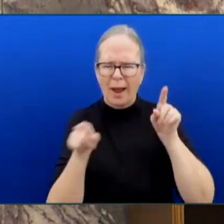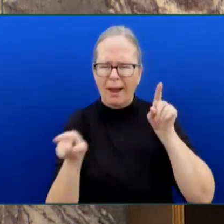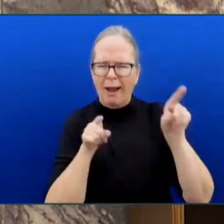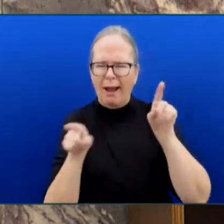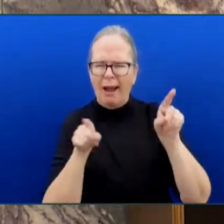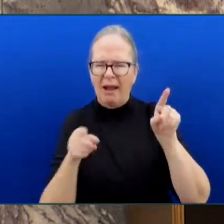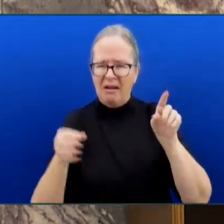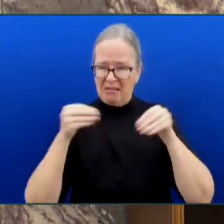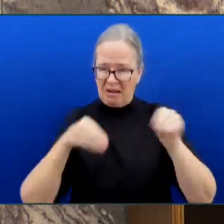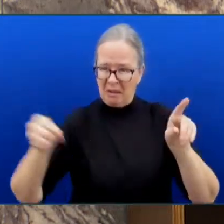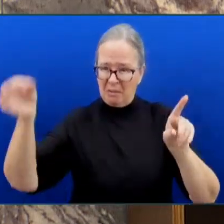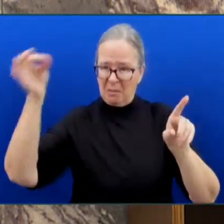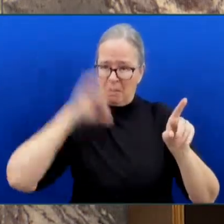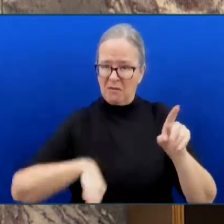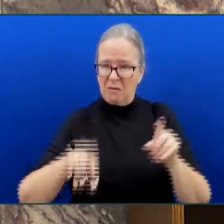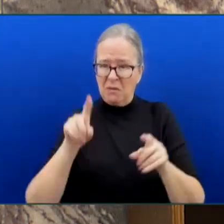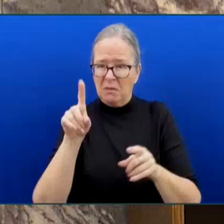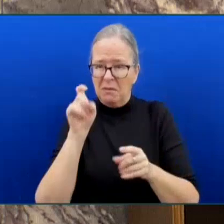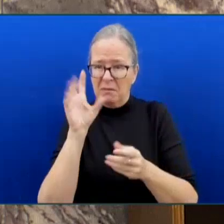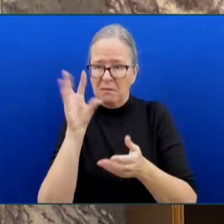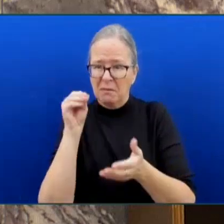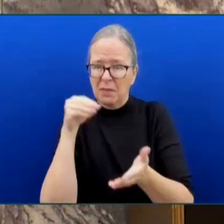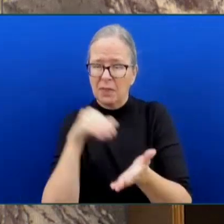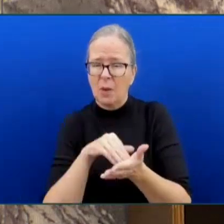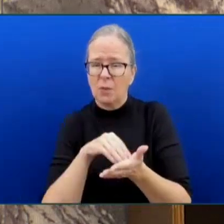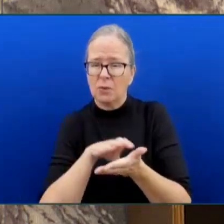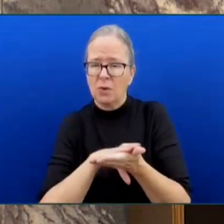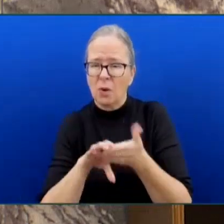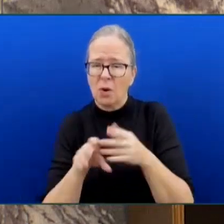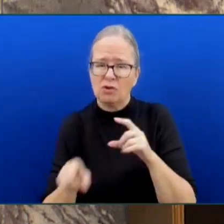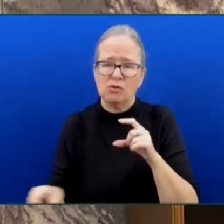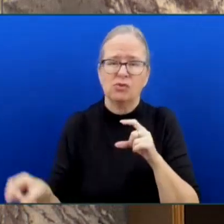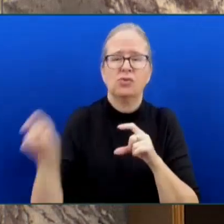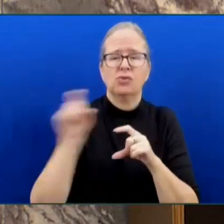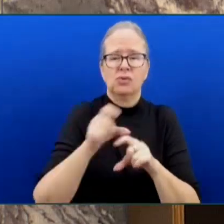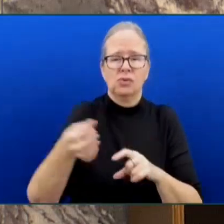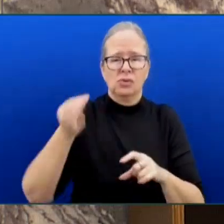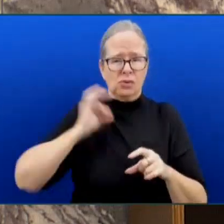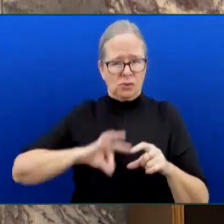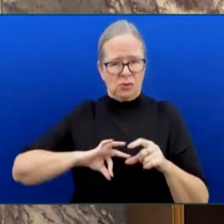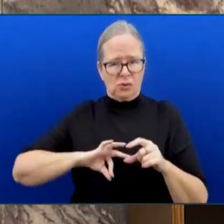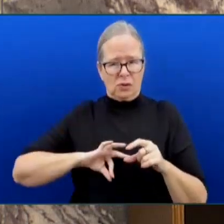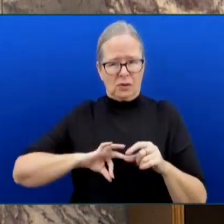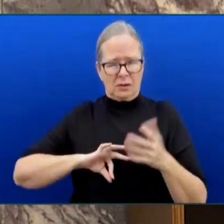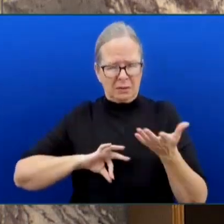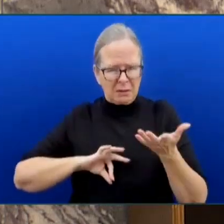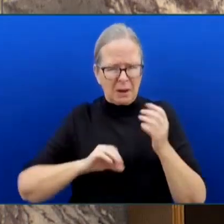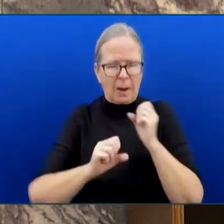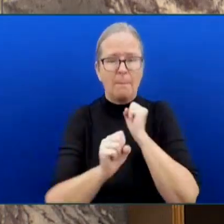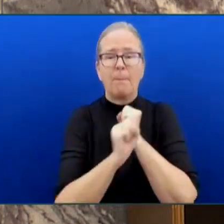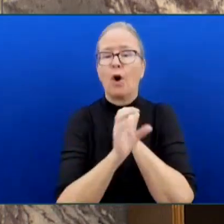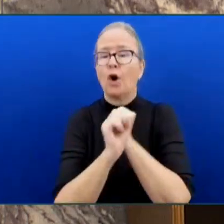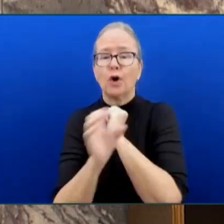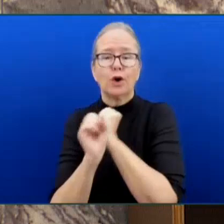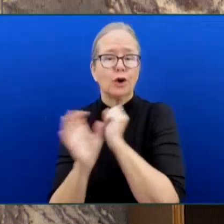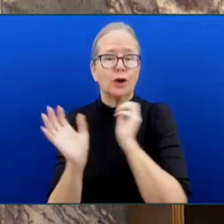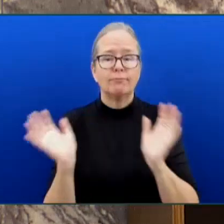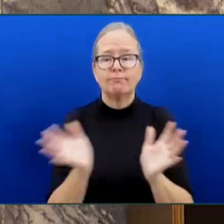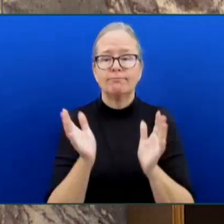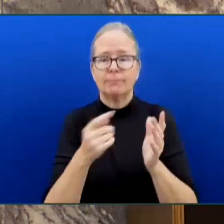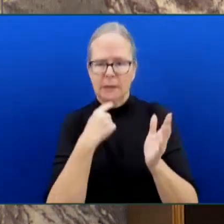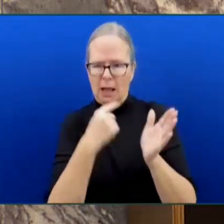$150,000 profit. He marketed the property in the advertising with a clear tagline, and I